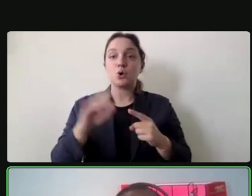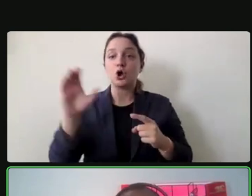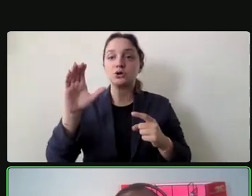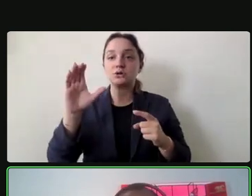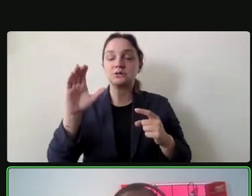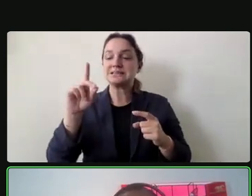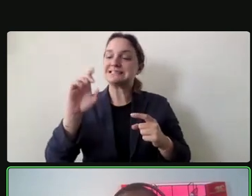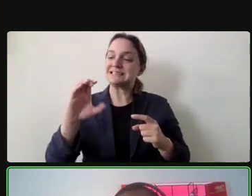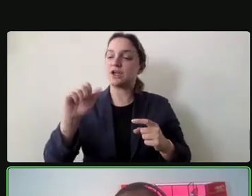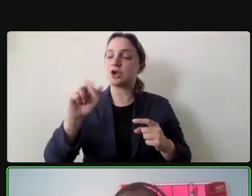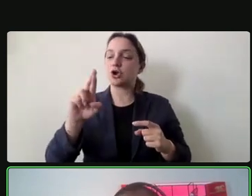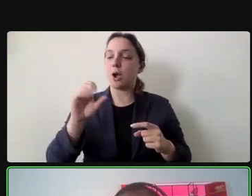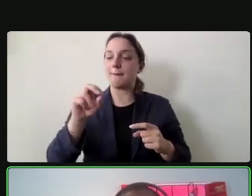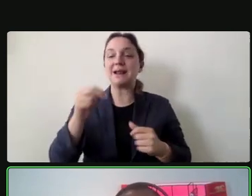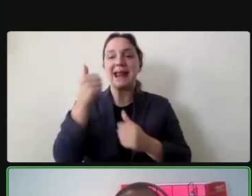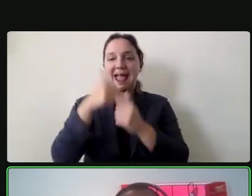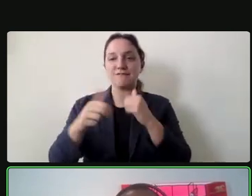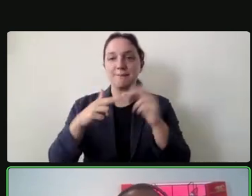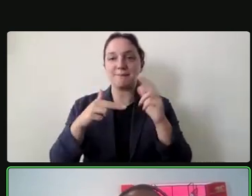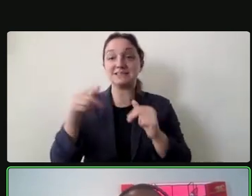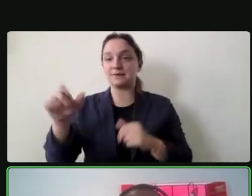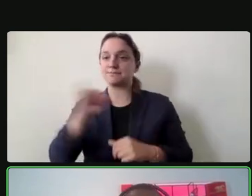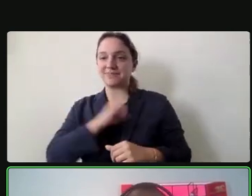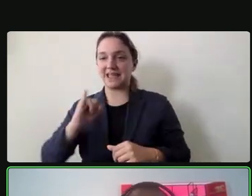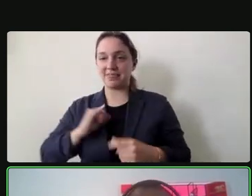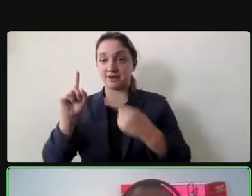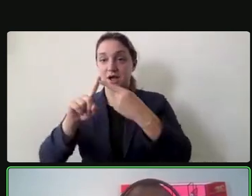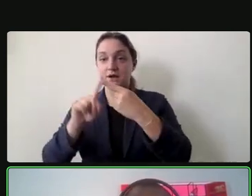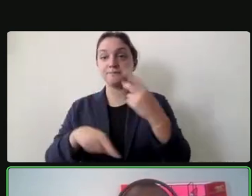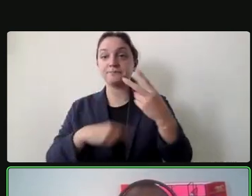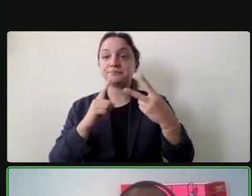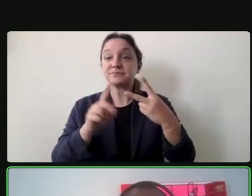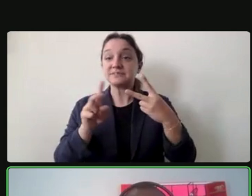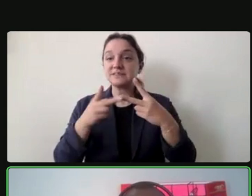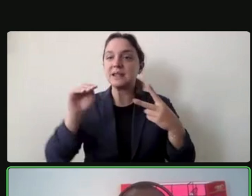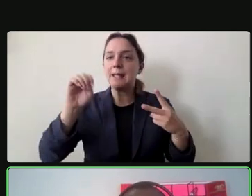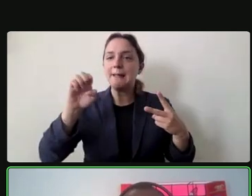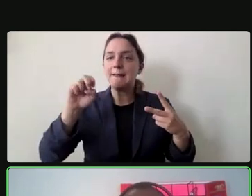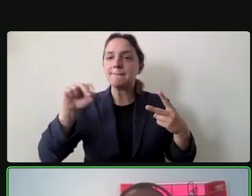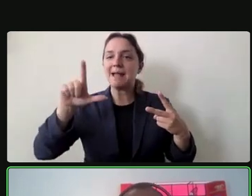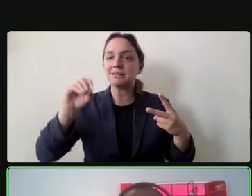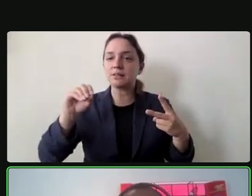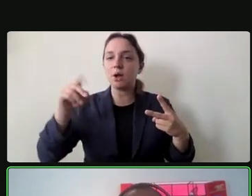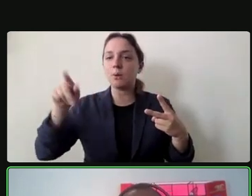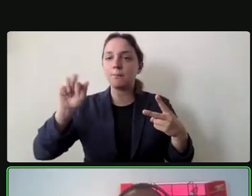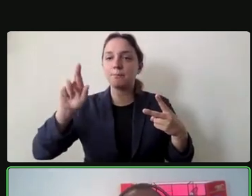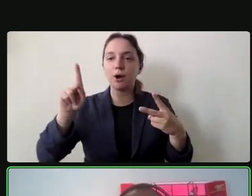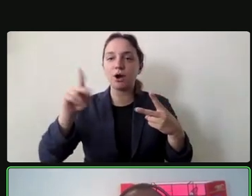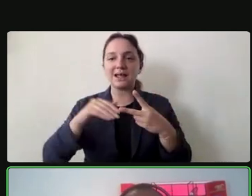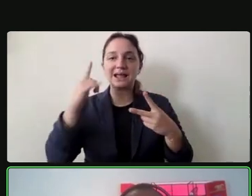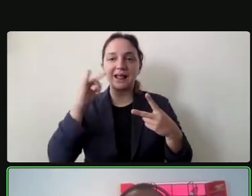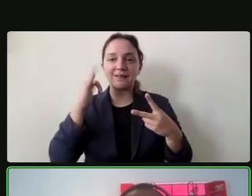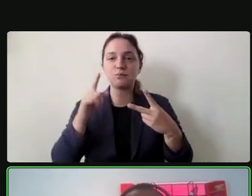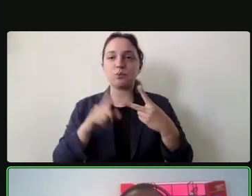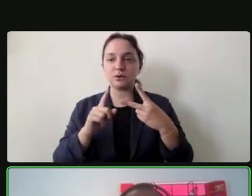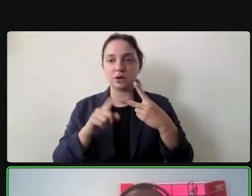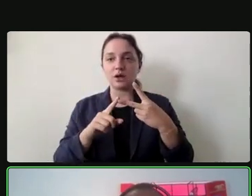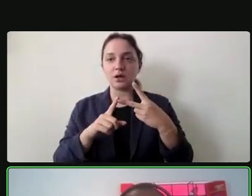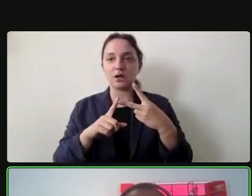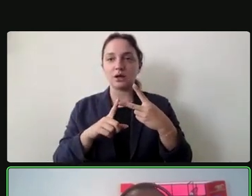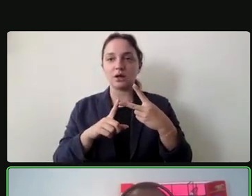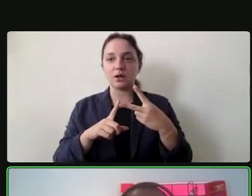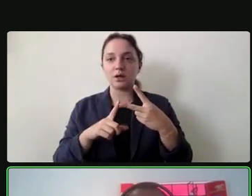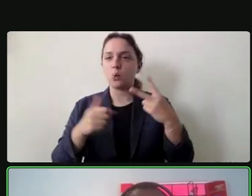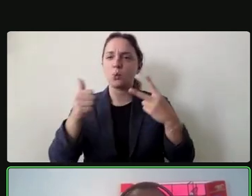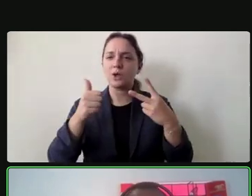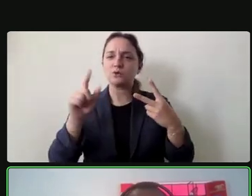building, Ithaca, New York. And the second city is Menlo Park, California, which is where